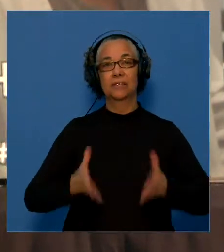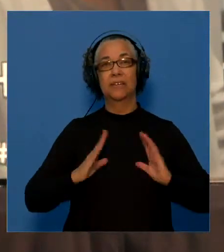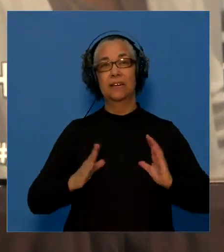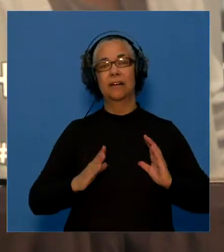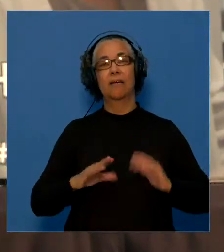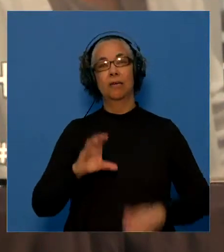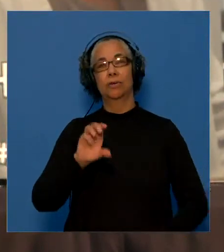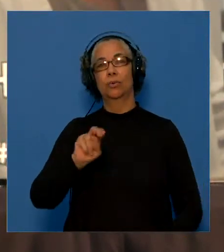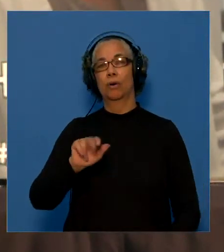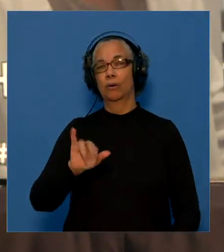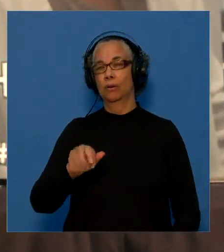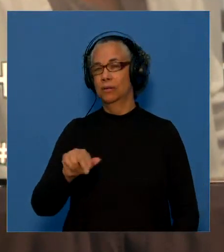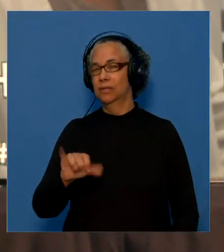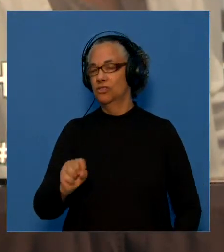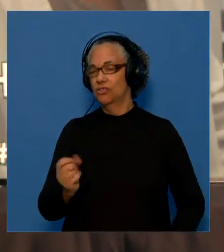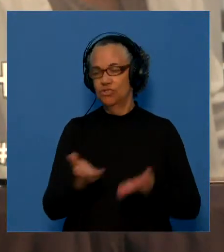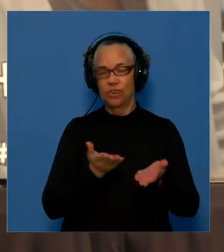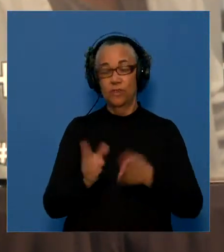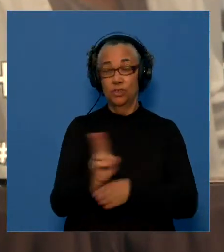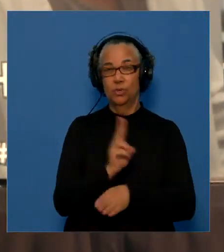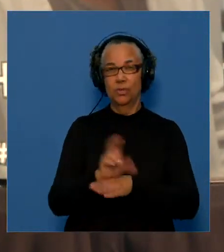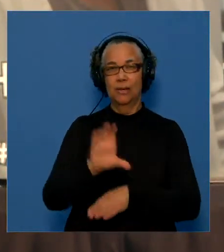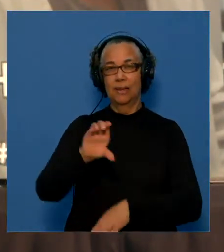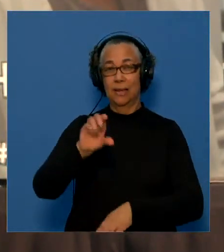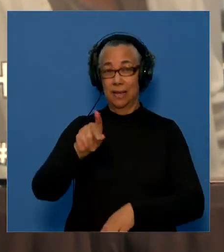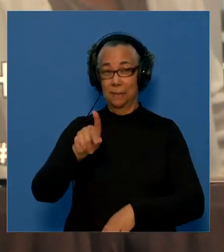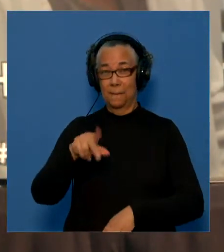the temporary CAPS number of